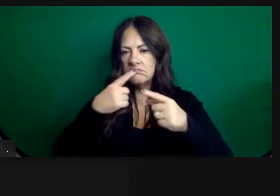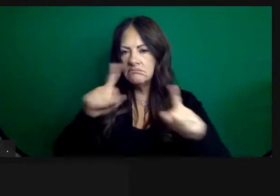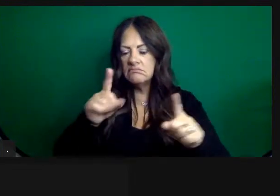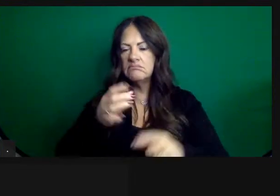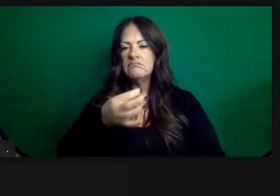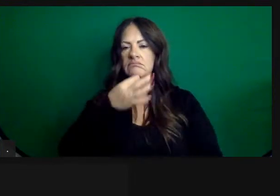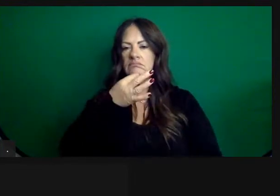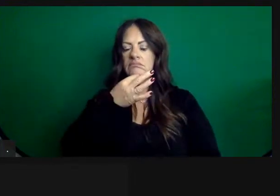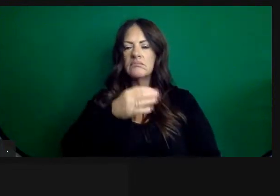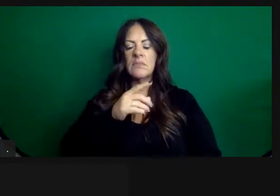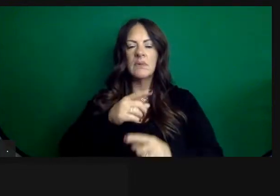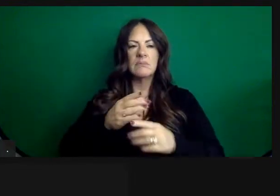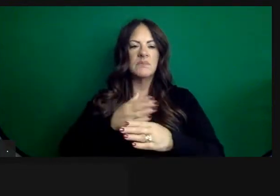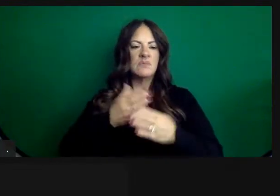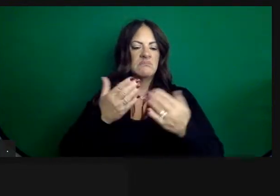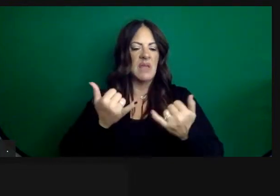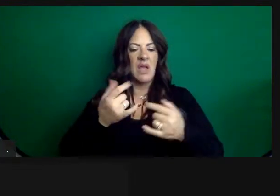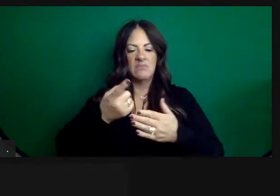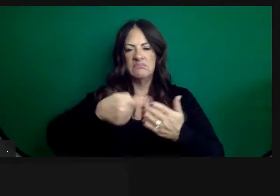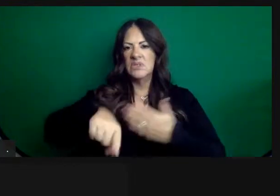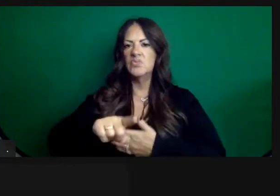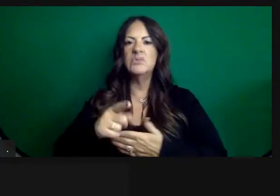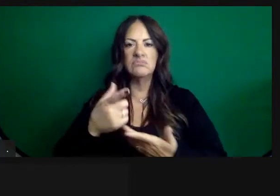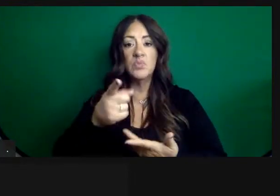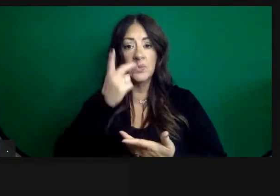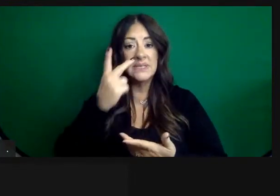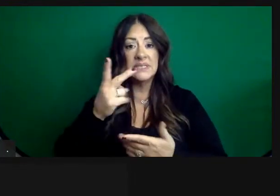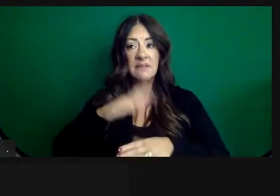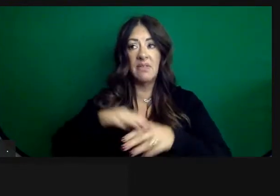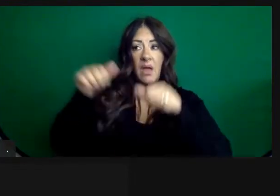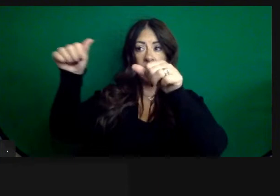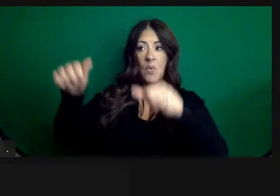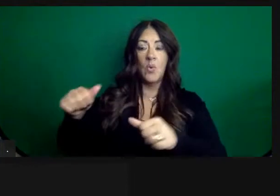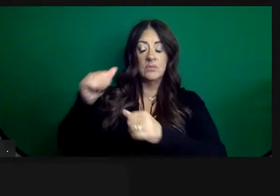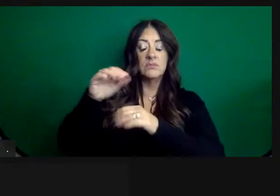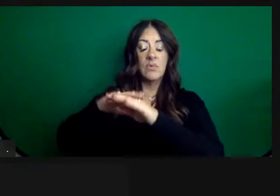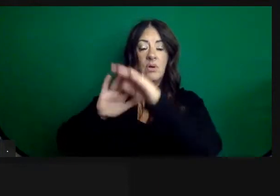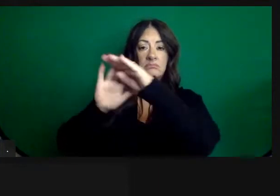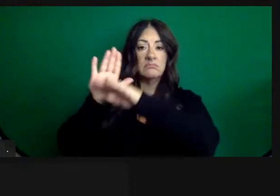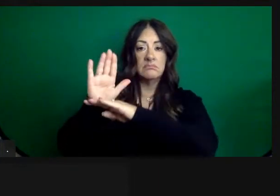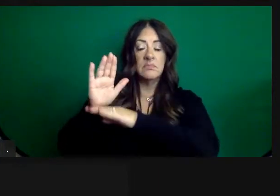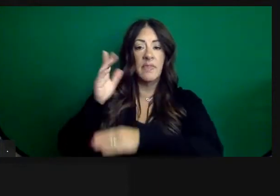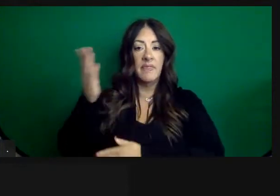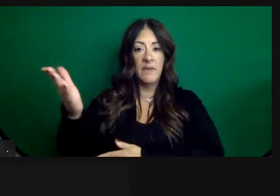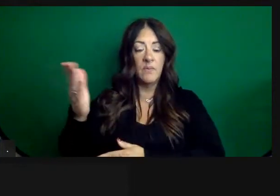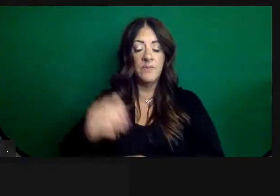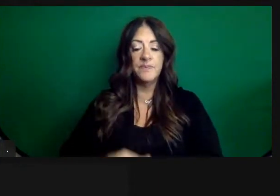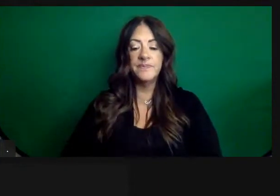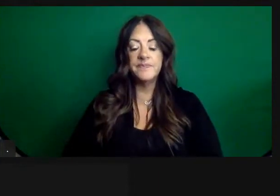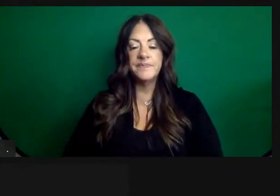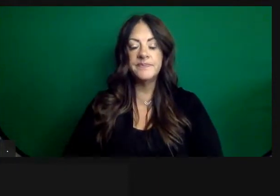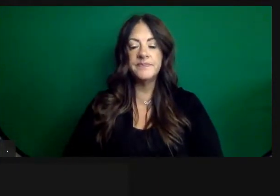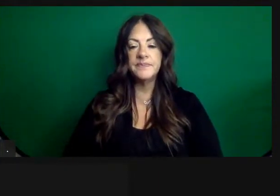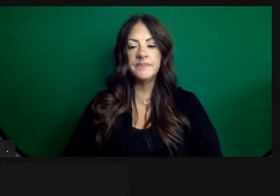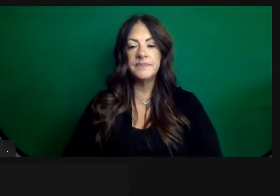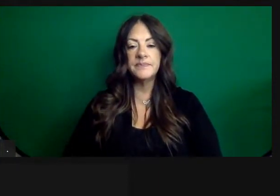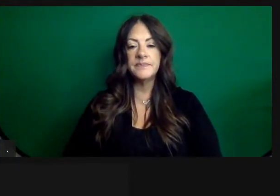hopefully between now and next week. You will see that available and announced in a